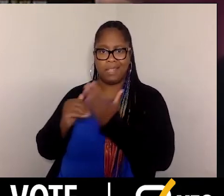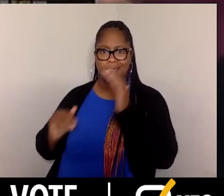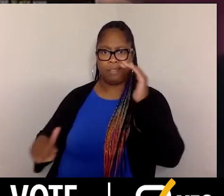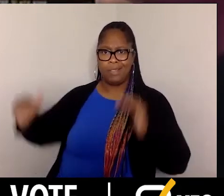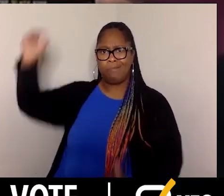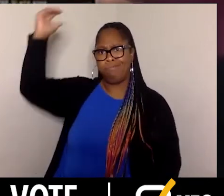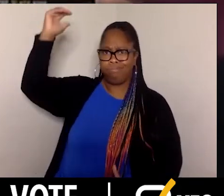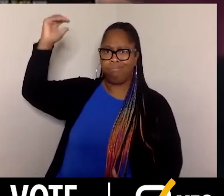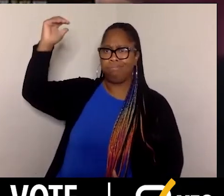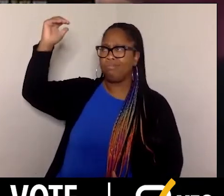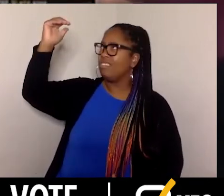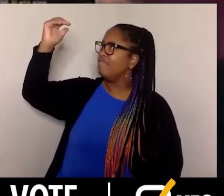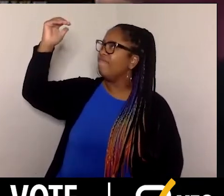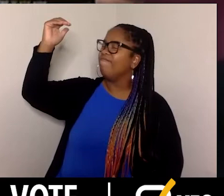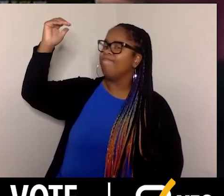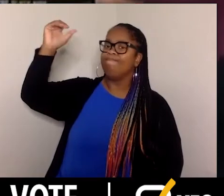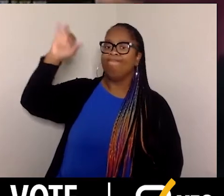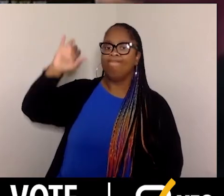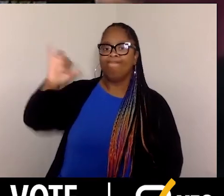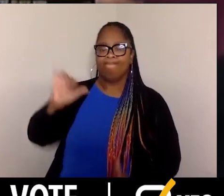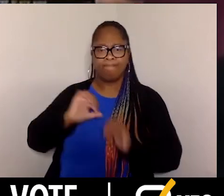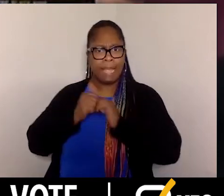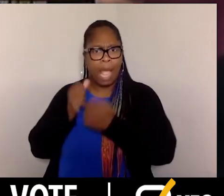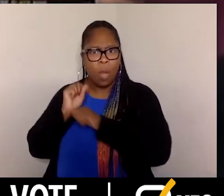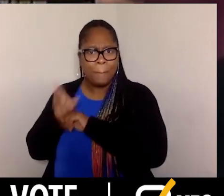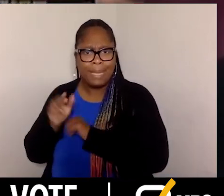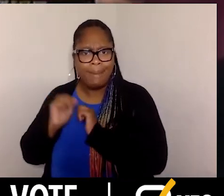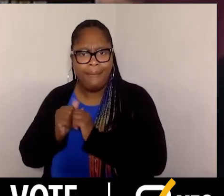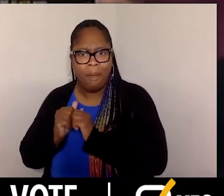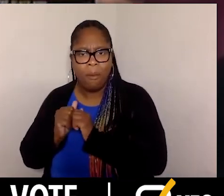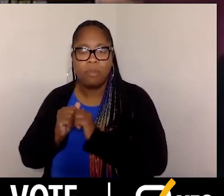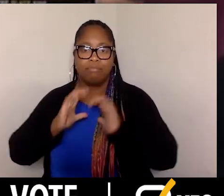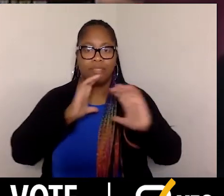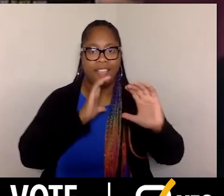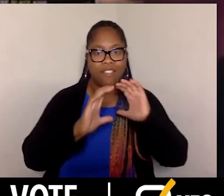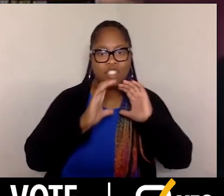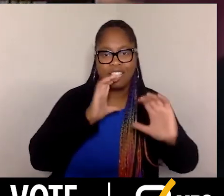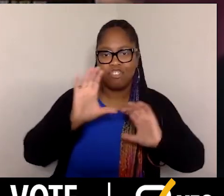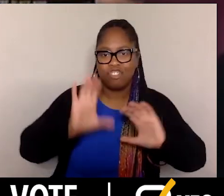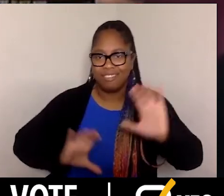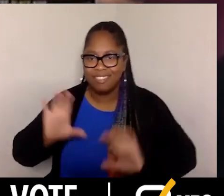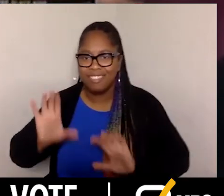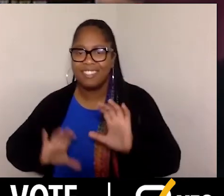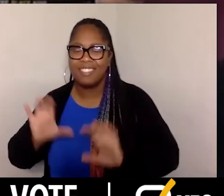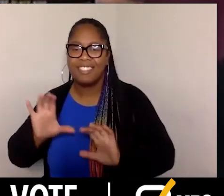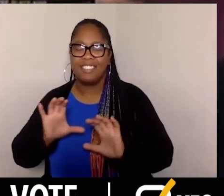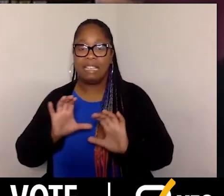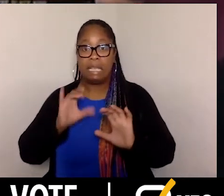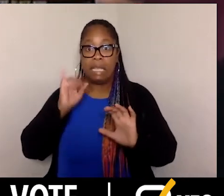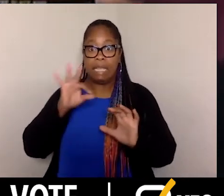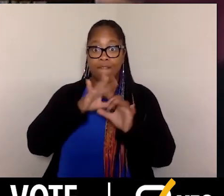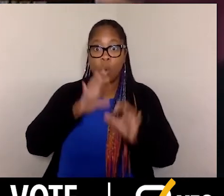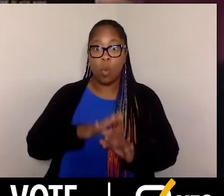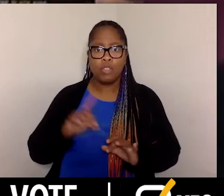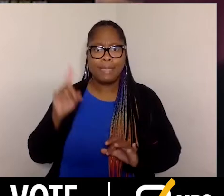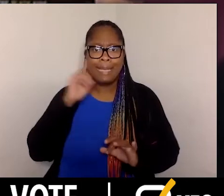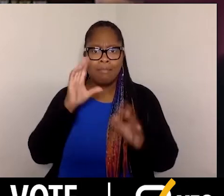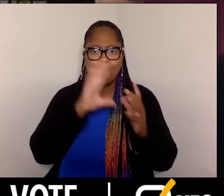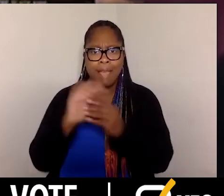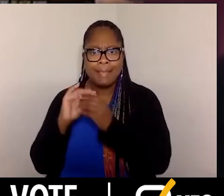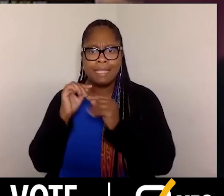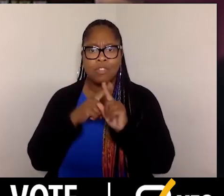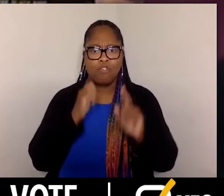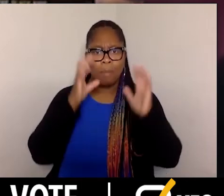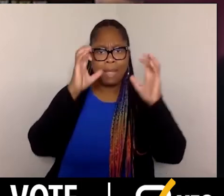them with conversations. If voters hear from educators, nurses, and counselors,